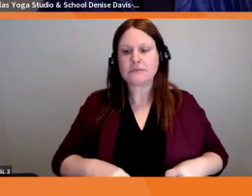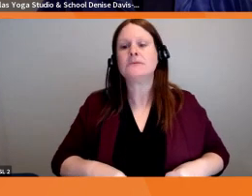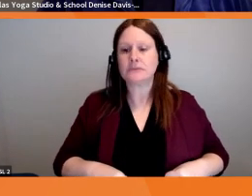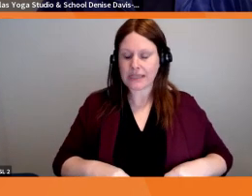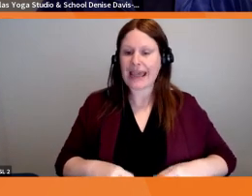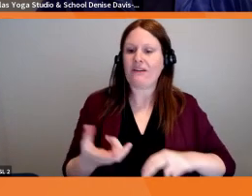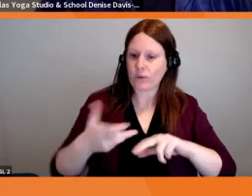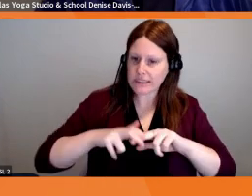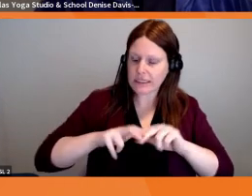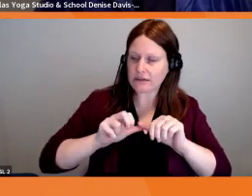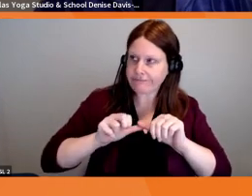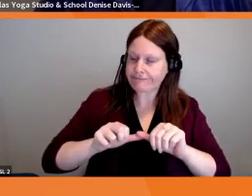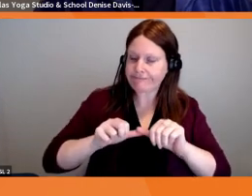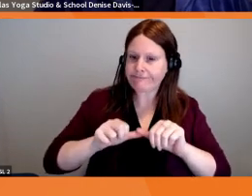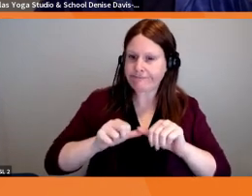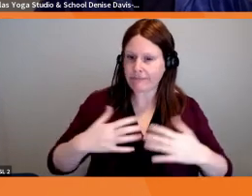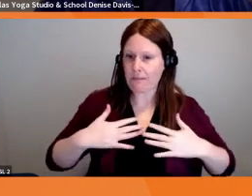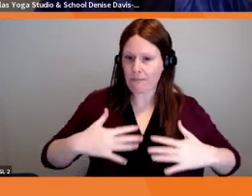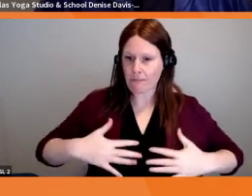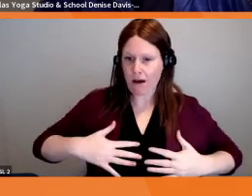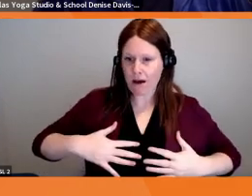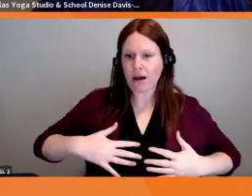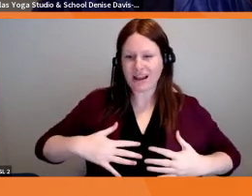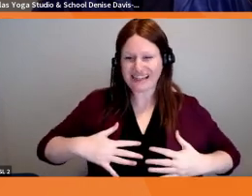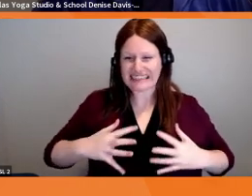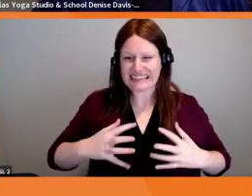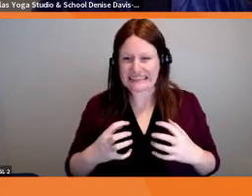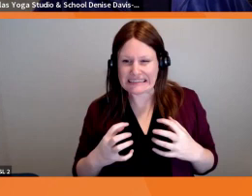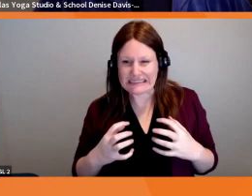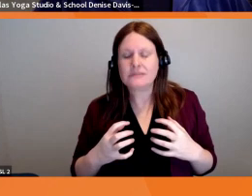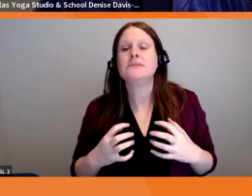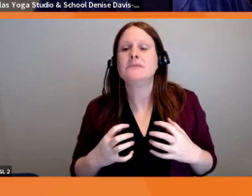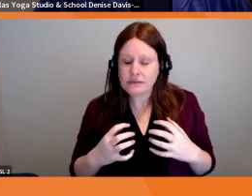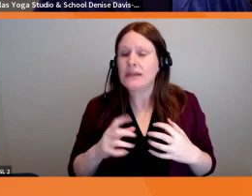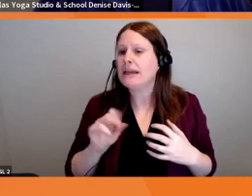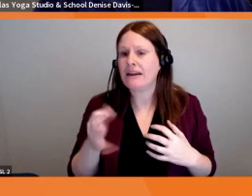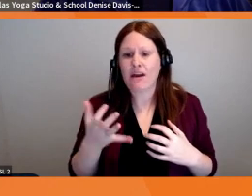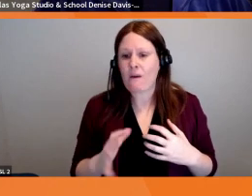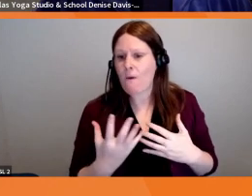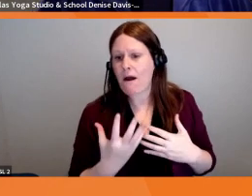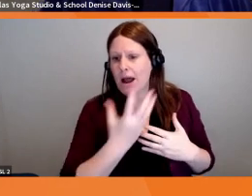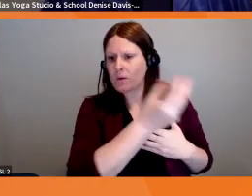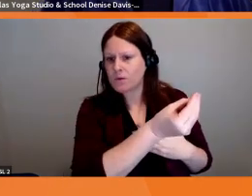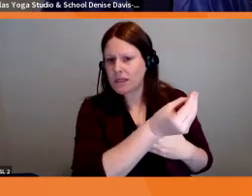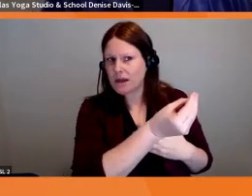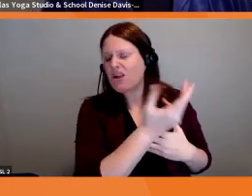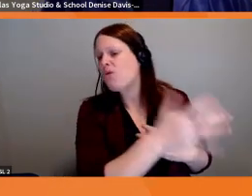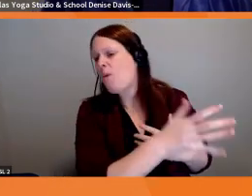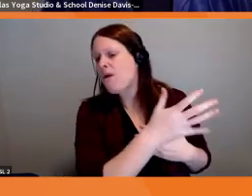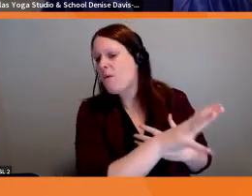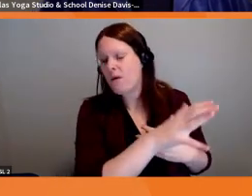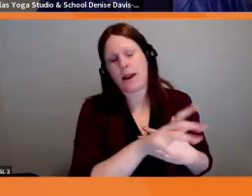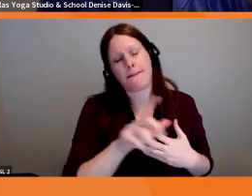long periods of time. So there's some early warning signs. If I don't want to go outside, it's a really big warning sign for me that I have